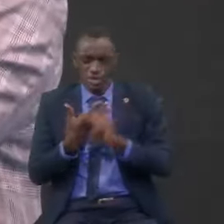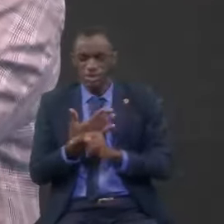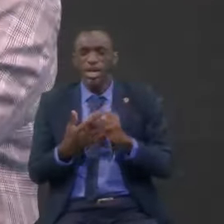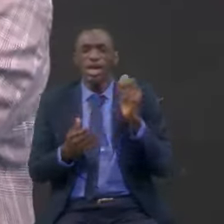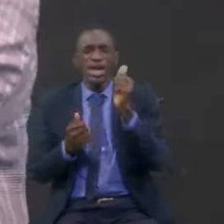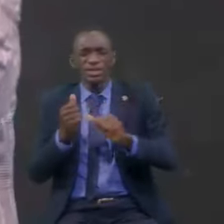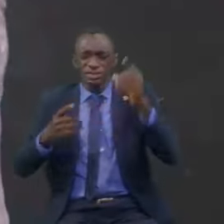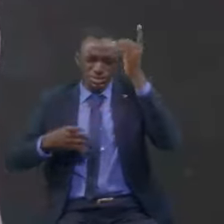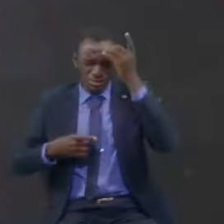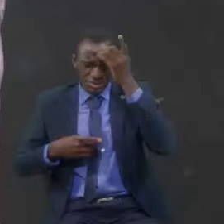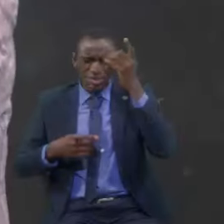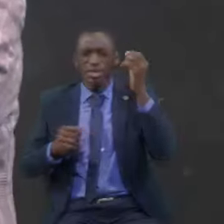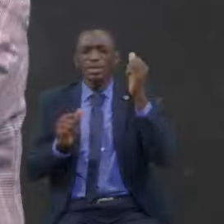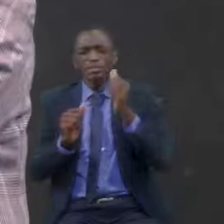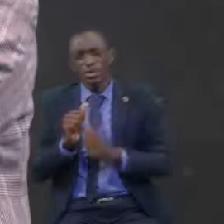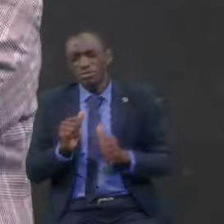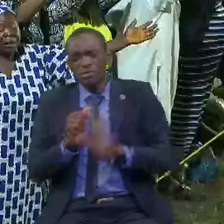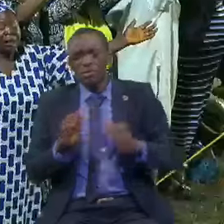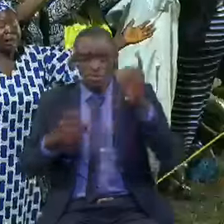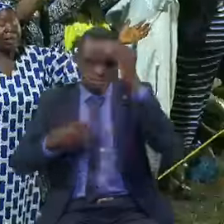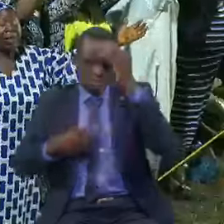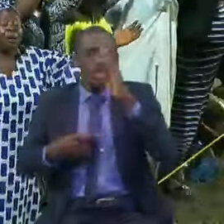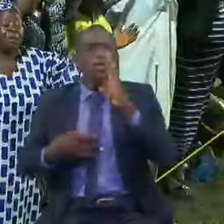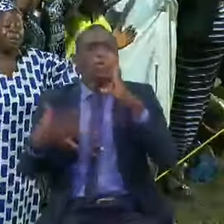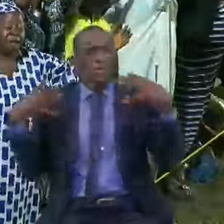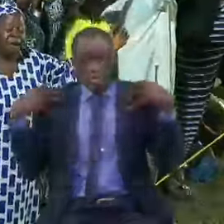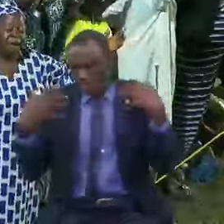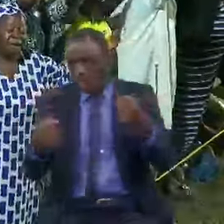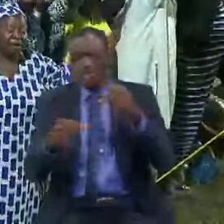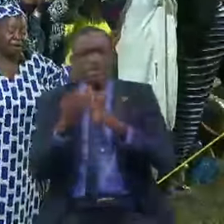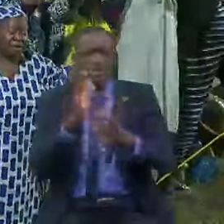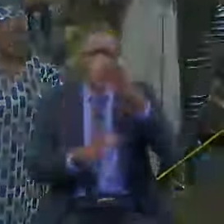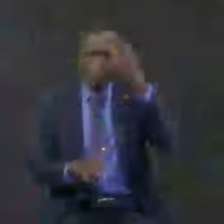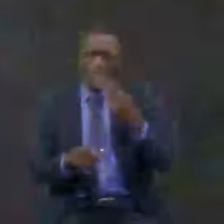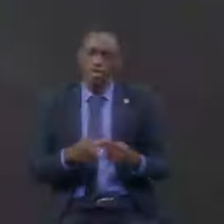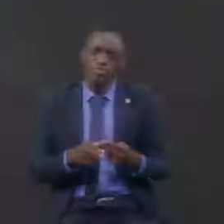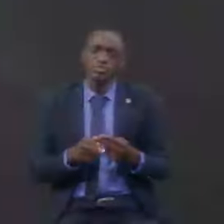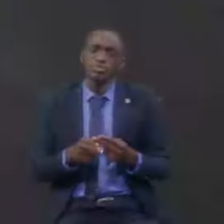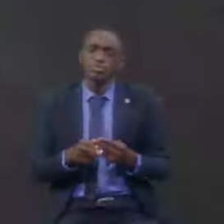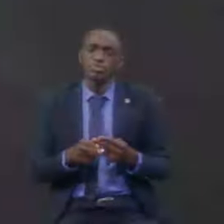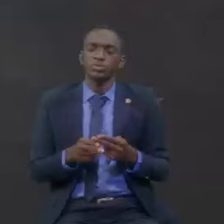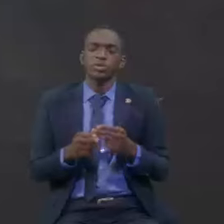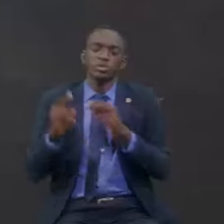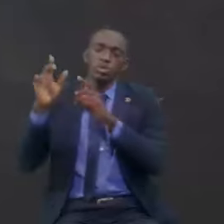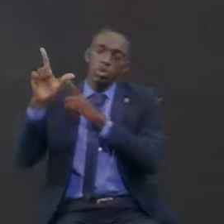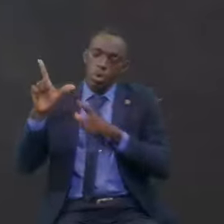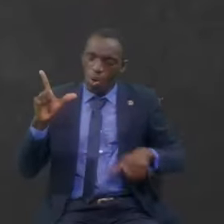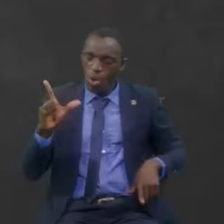be healed in Jesus' name. Lord, right